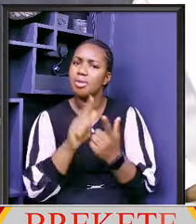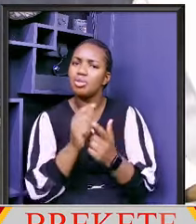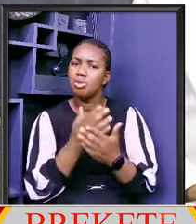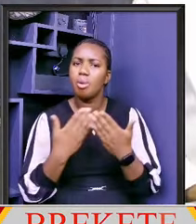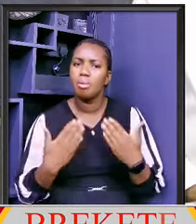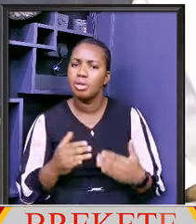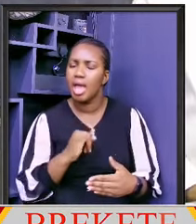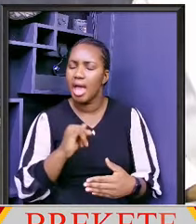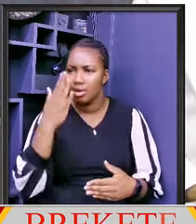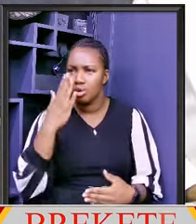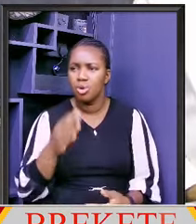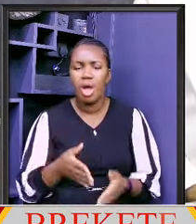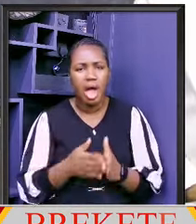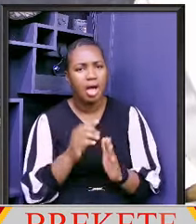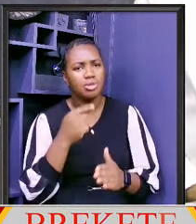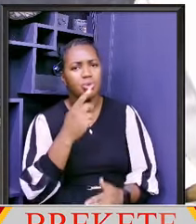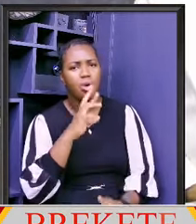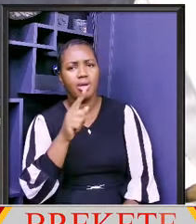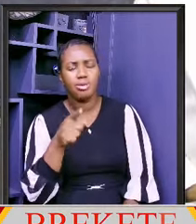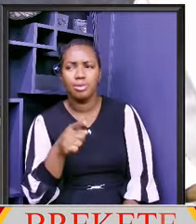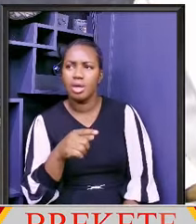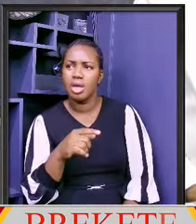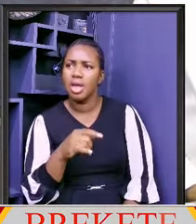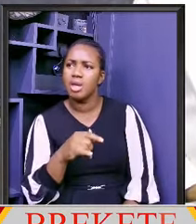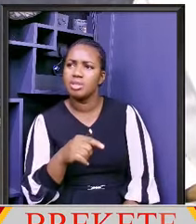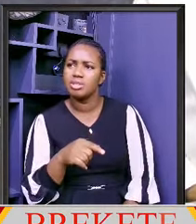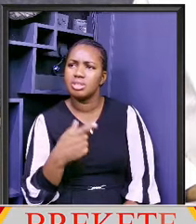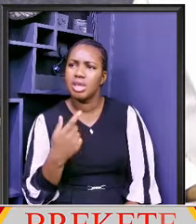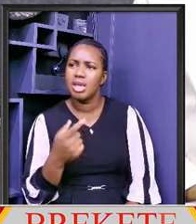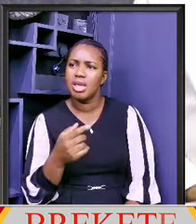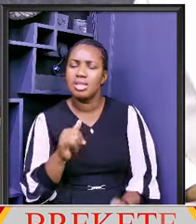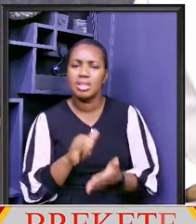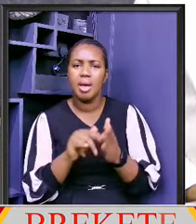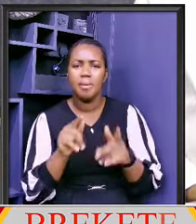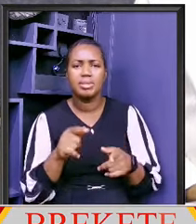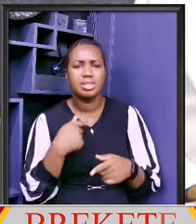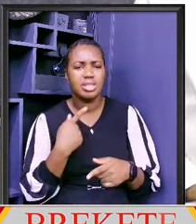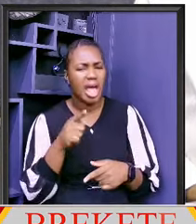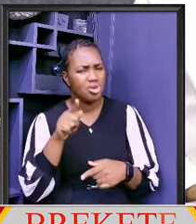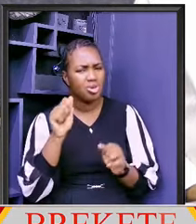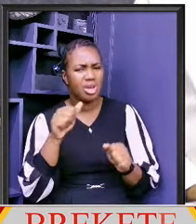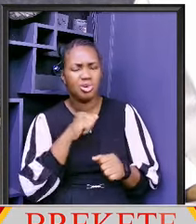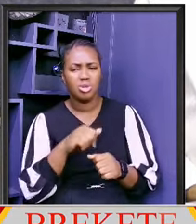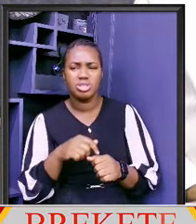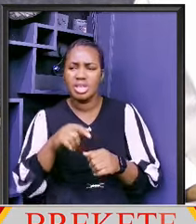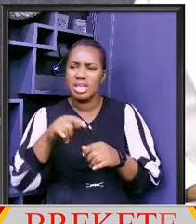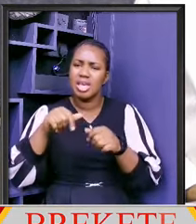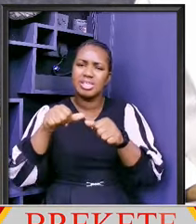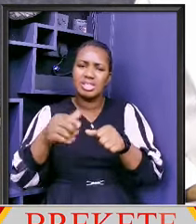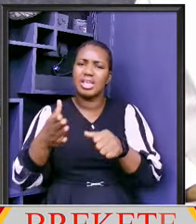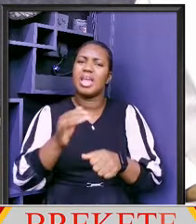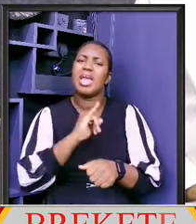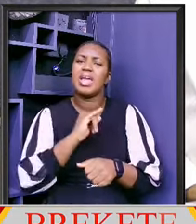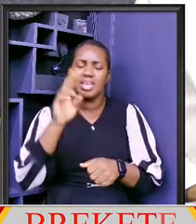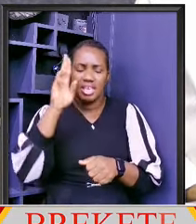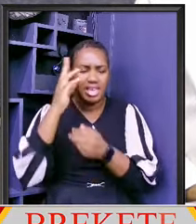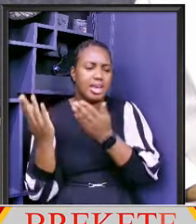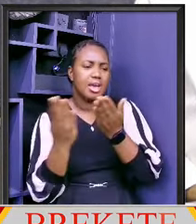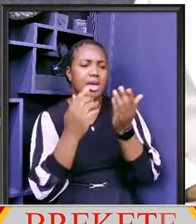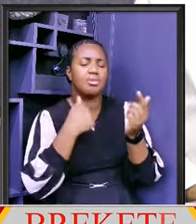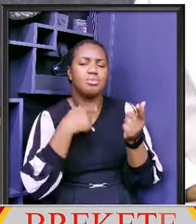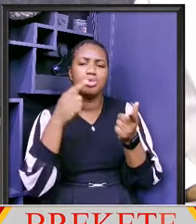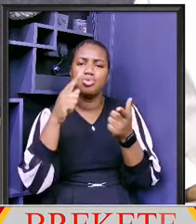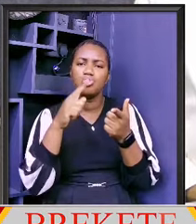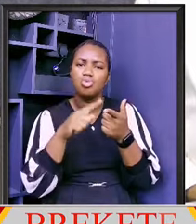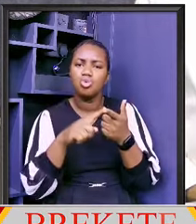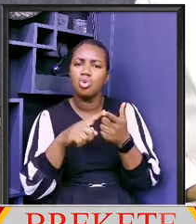know. He said, "Where are you?" I said, "I'm in Sojo." I said, no, that you can't stay there. Let me take you to clock tower. Mm-hmm. He took me to clock tower and give me